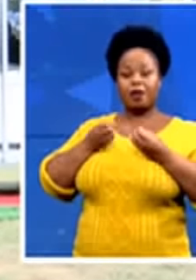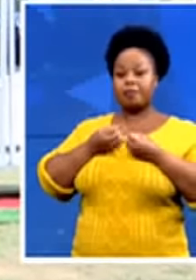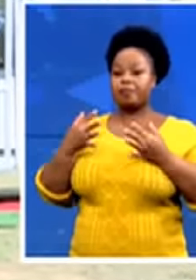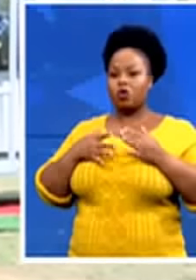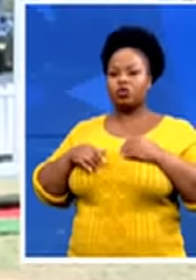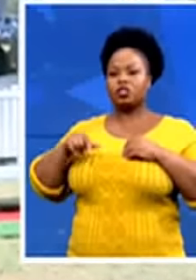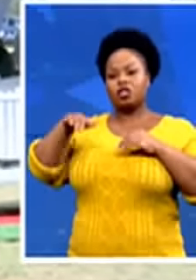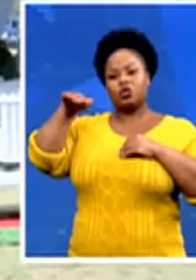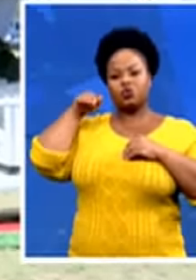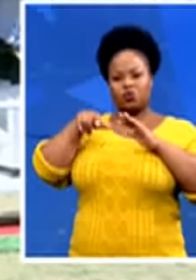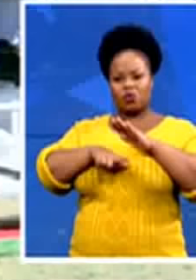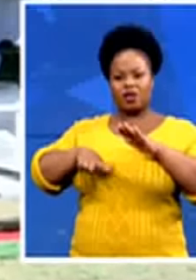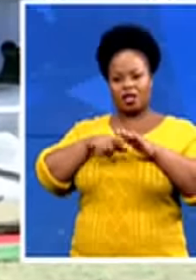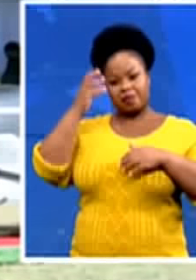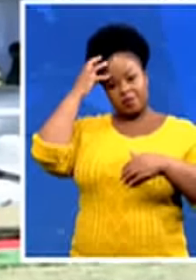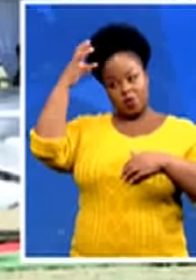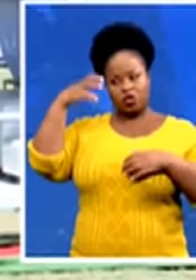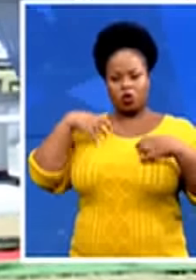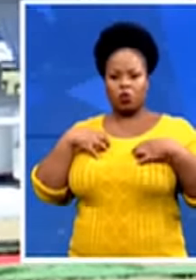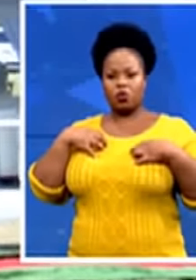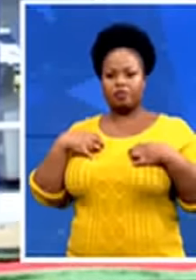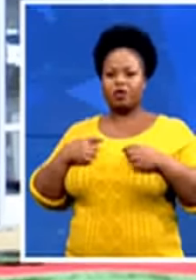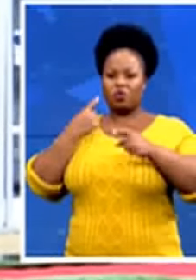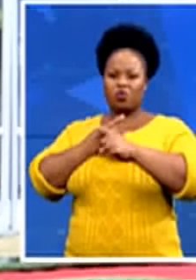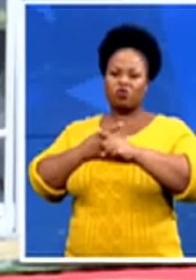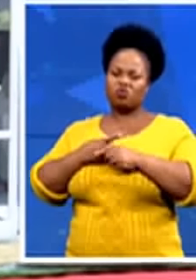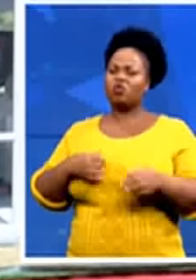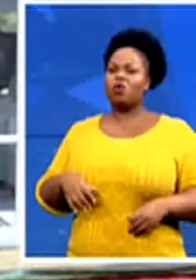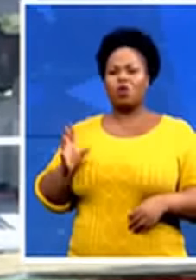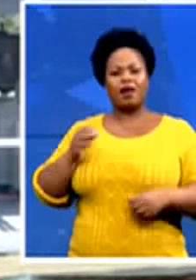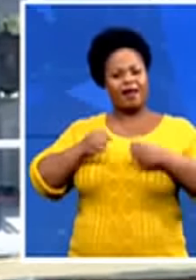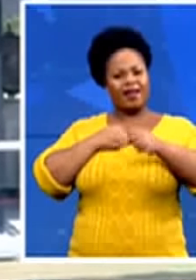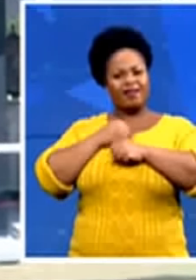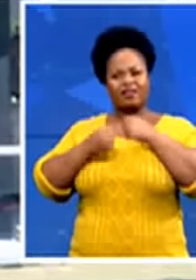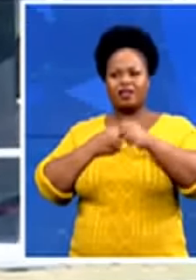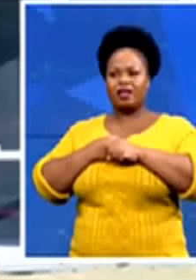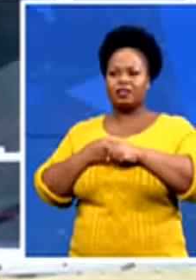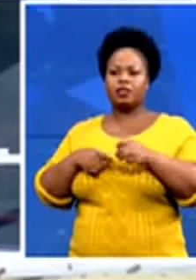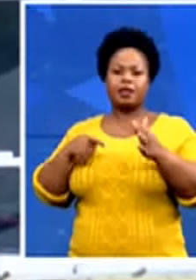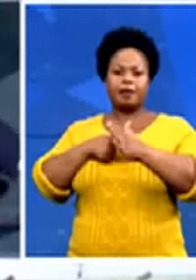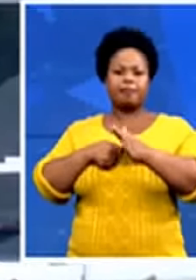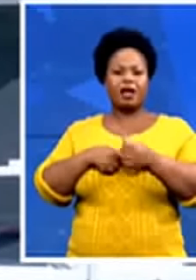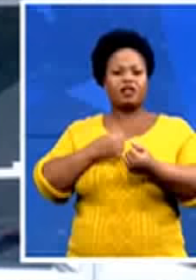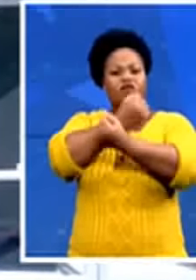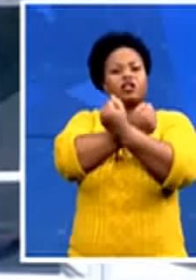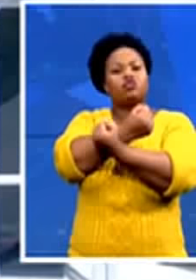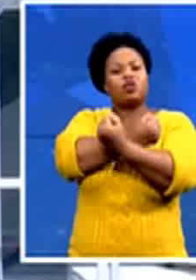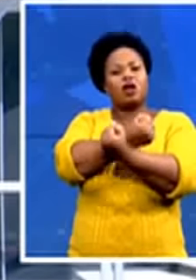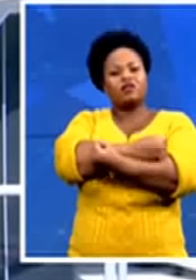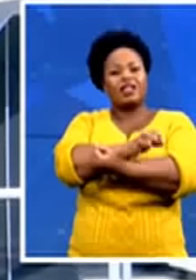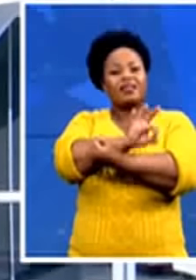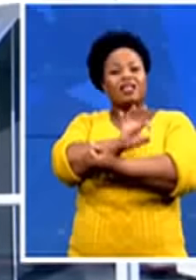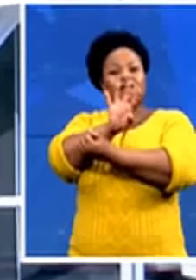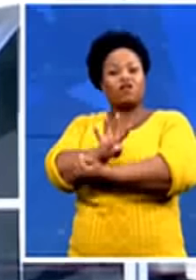amakhosi ke bethanda ukulima inkosi nenkosi njalo ngonyaka bethengelwe ogandaganda amakhosi onke lawo 34 la eZululand anogandaganda nga-4 ithengelwe